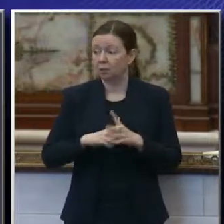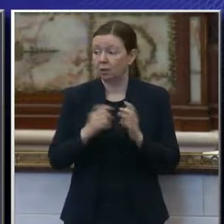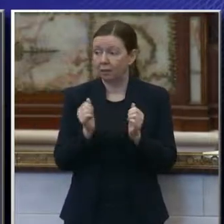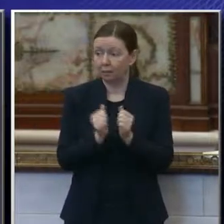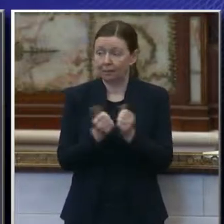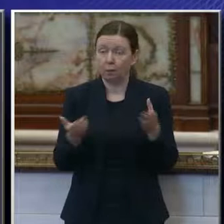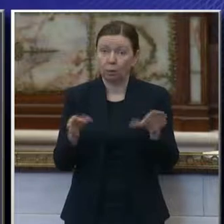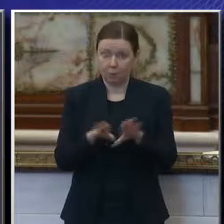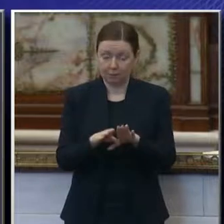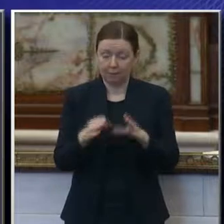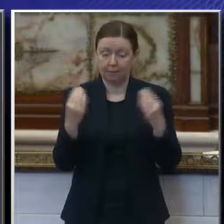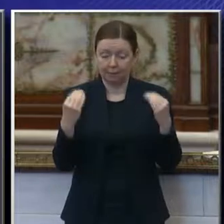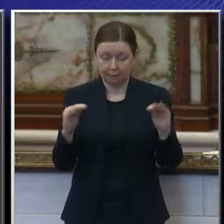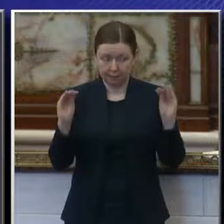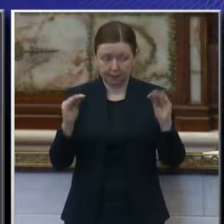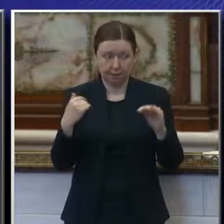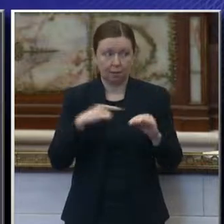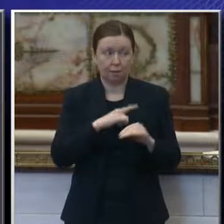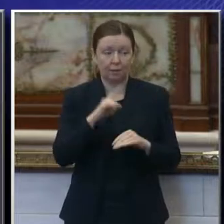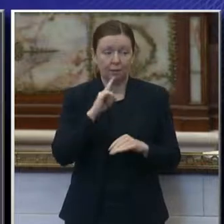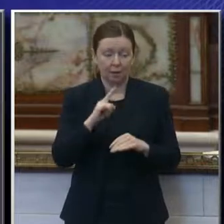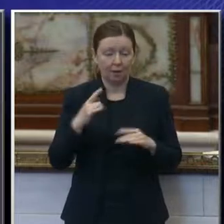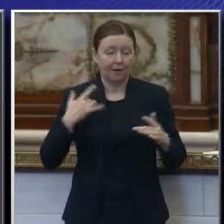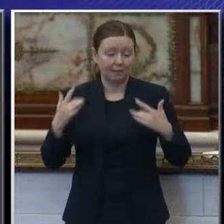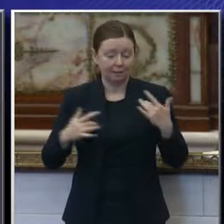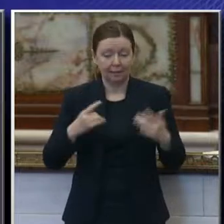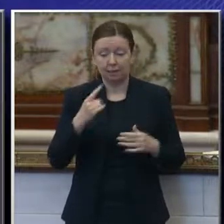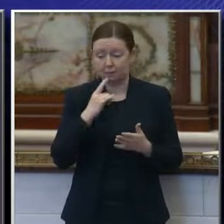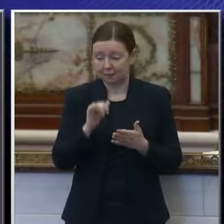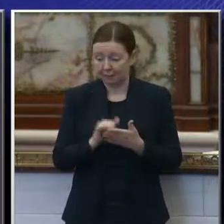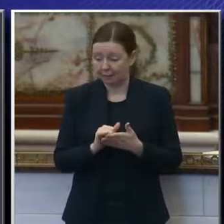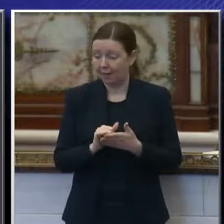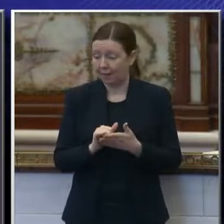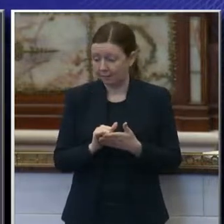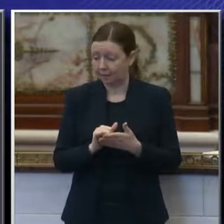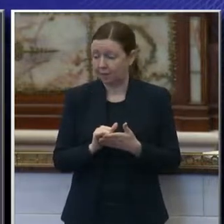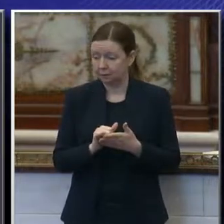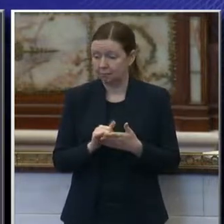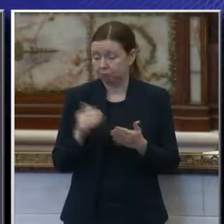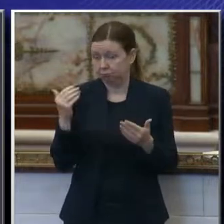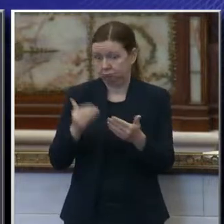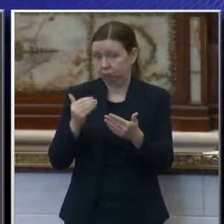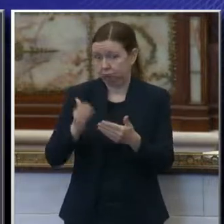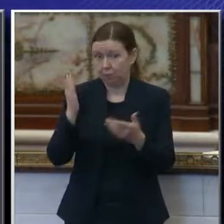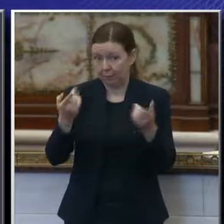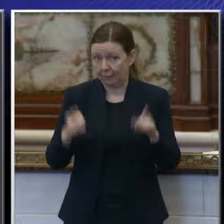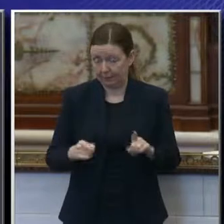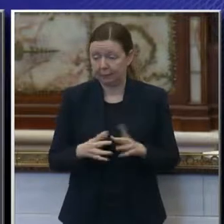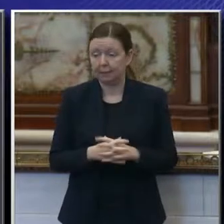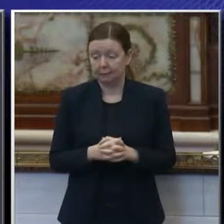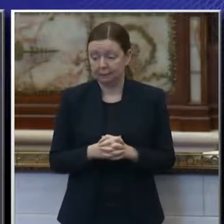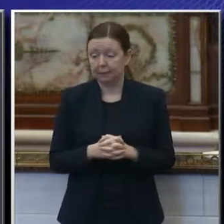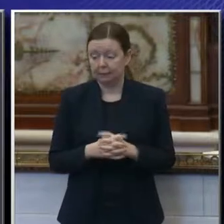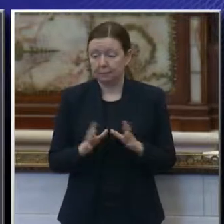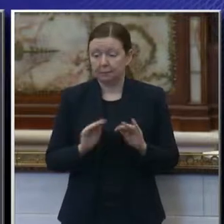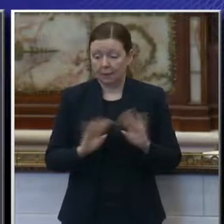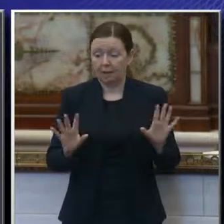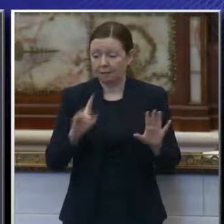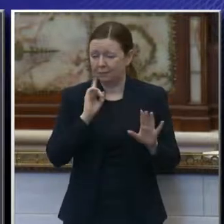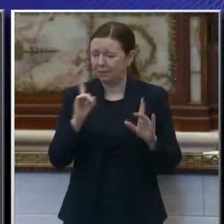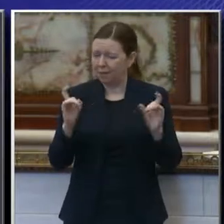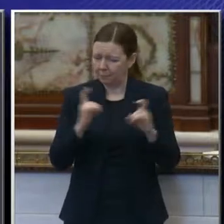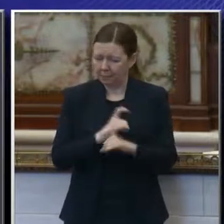closing. We are excited to say that it is imminent at this point. You know, obviously it's very